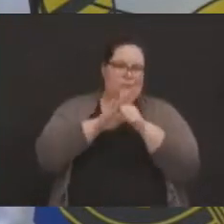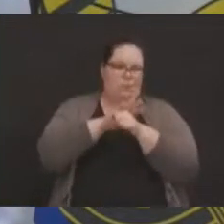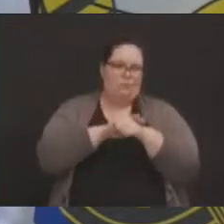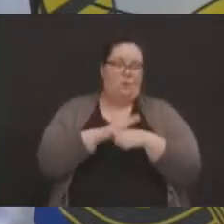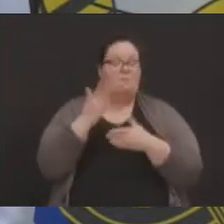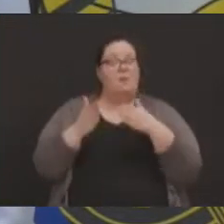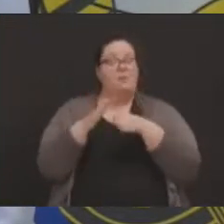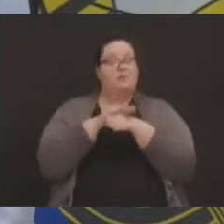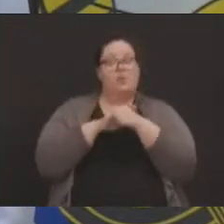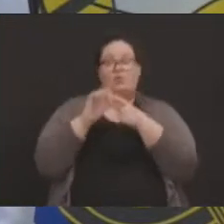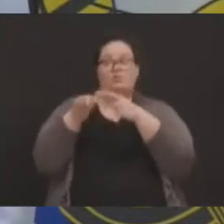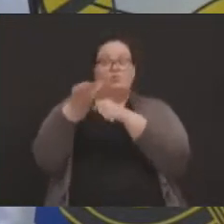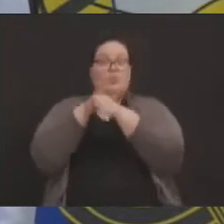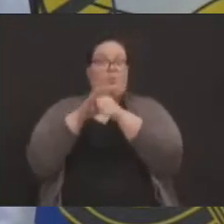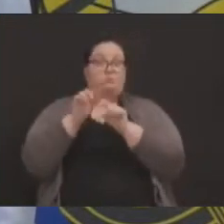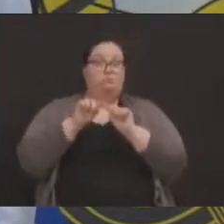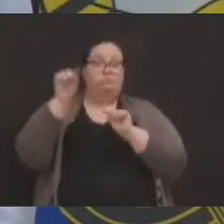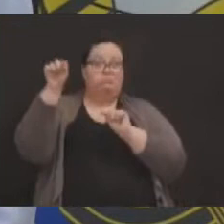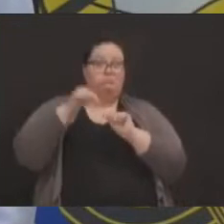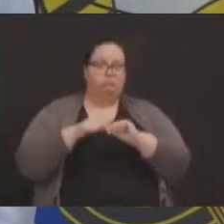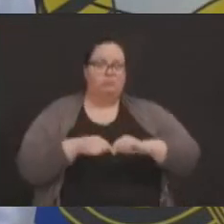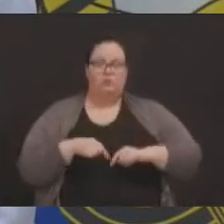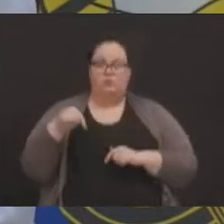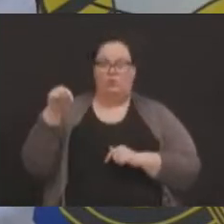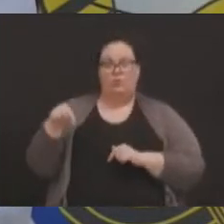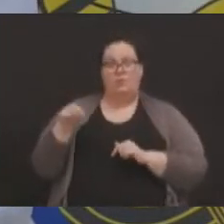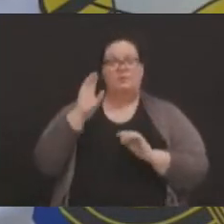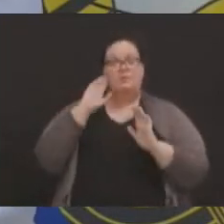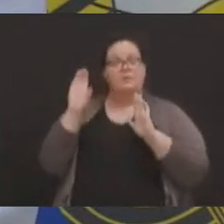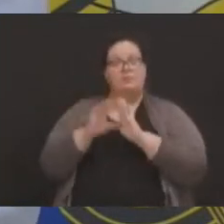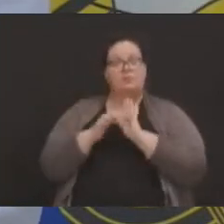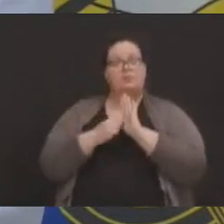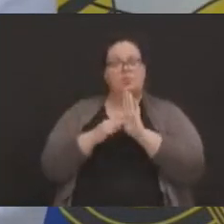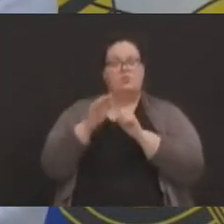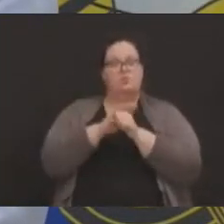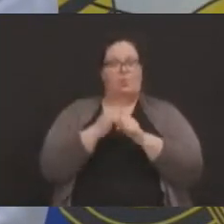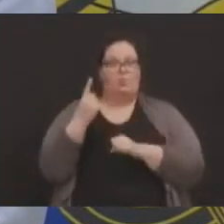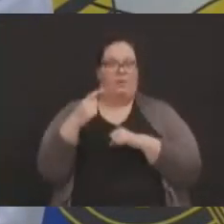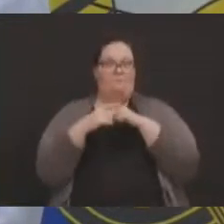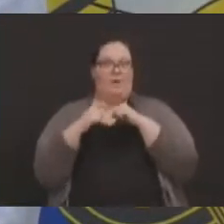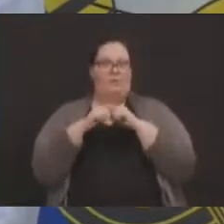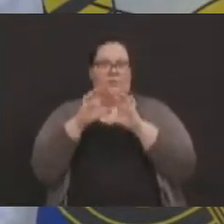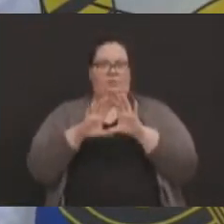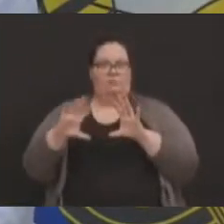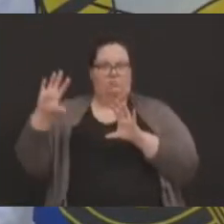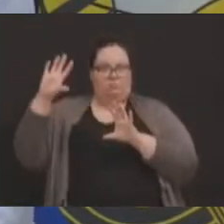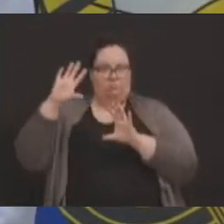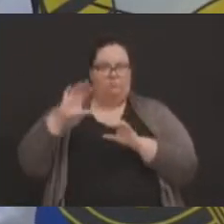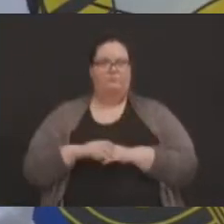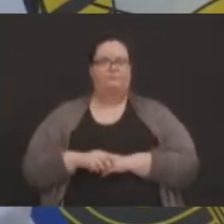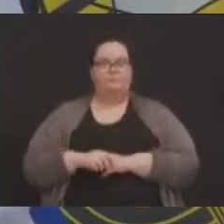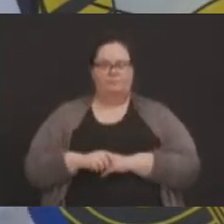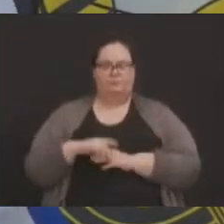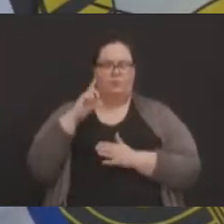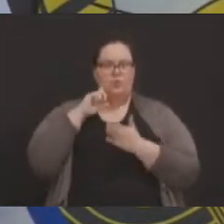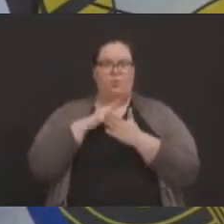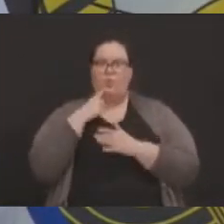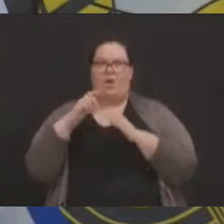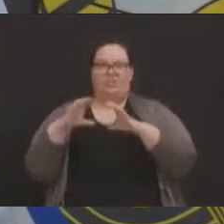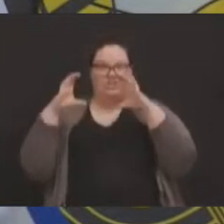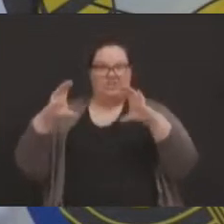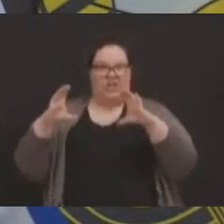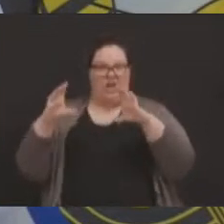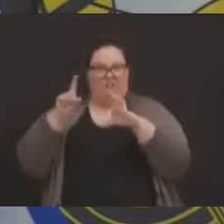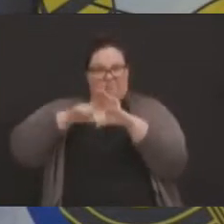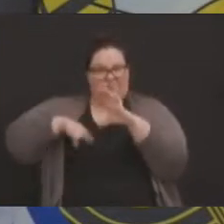one very large cluster of cases that is surrounded by a series of smaller ones, which may be connected to the larger one.